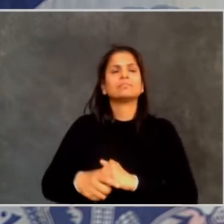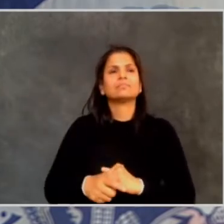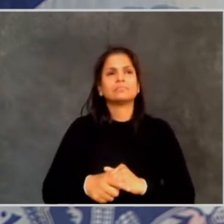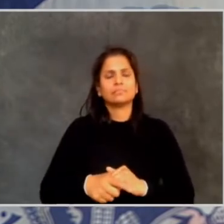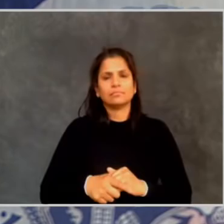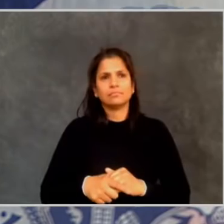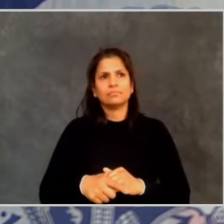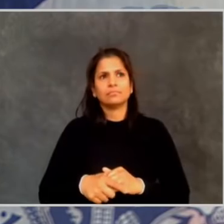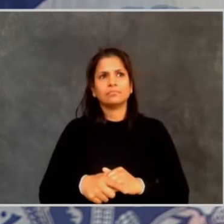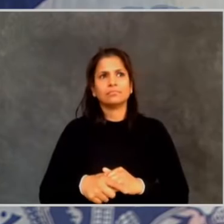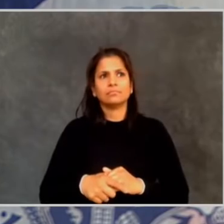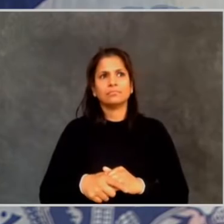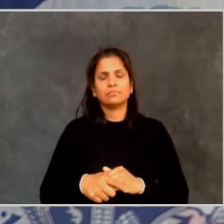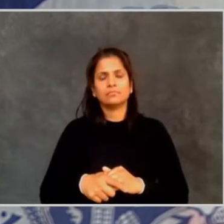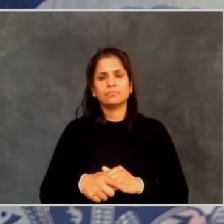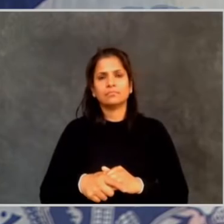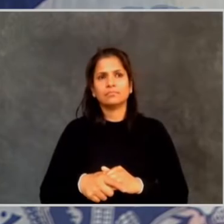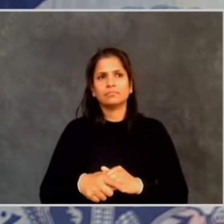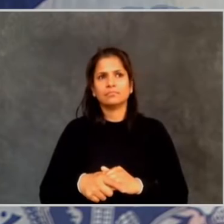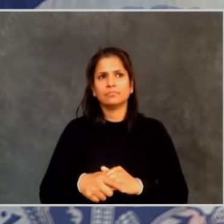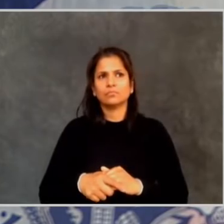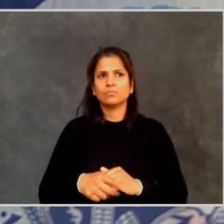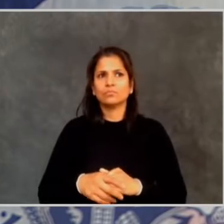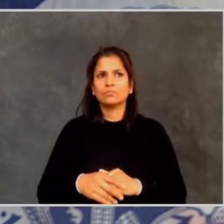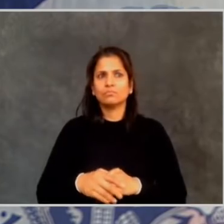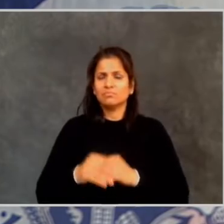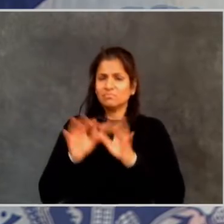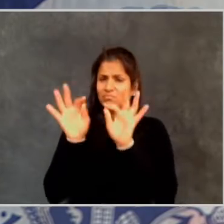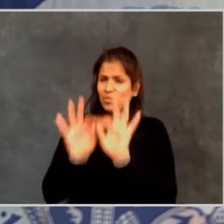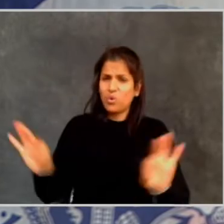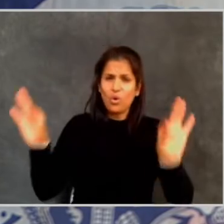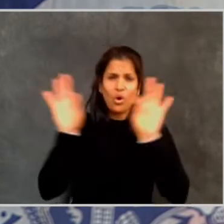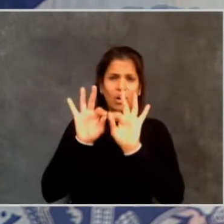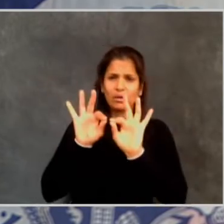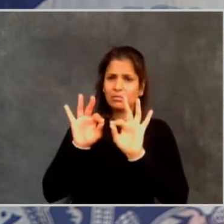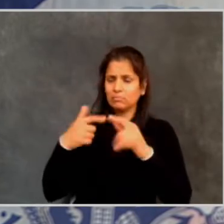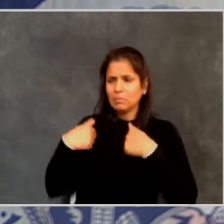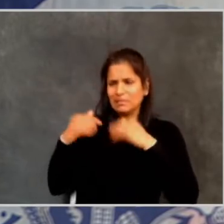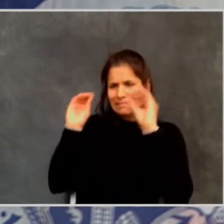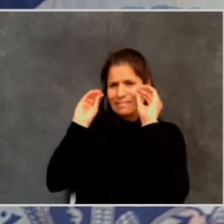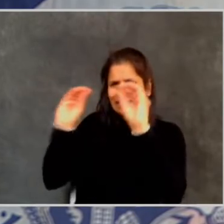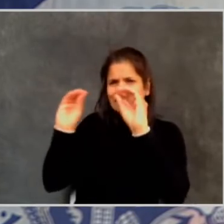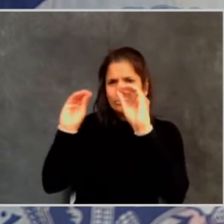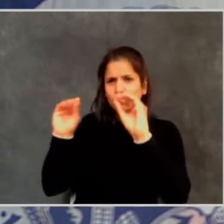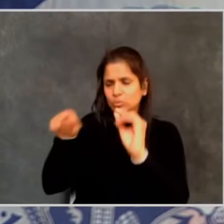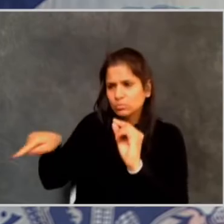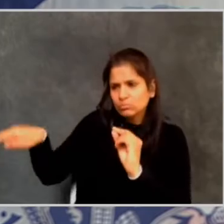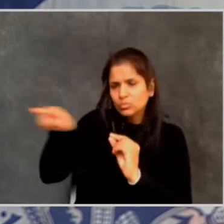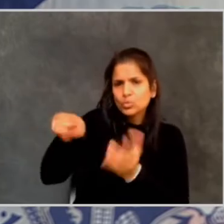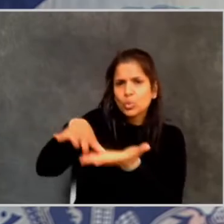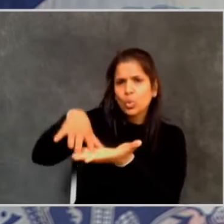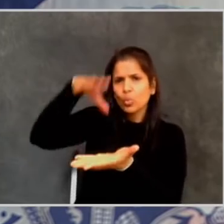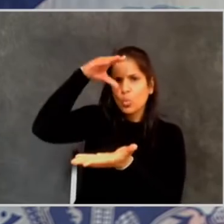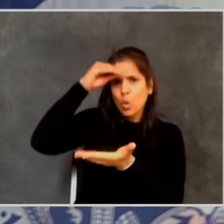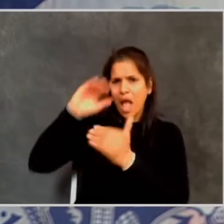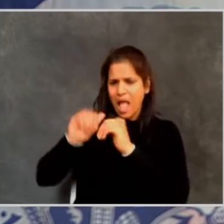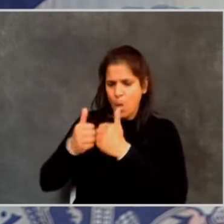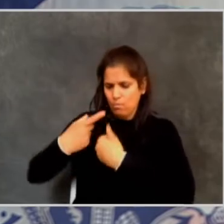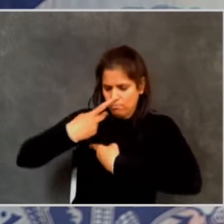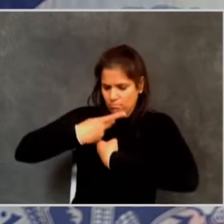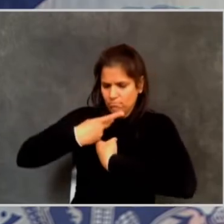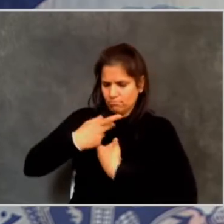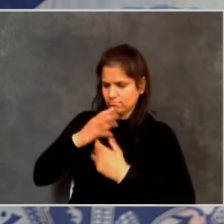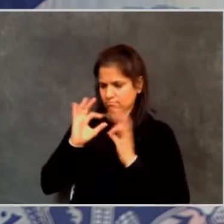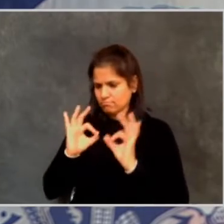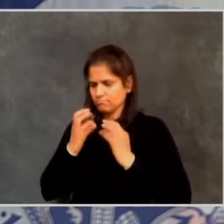elements of the campaign. Each piece will be unveiled very quickly as they are ready to go public. Katie from the Wall Street Journal is up